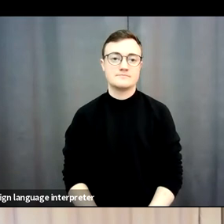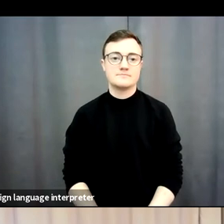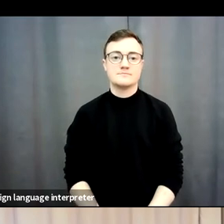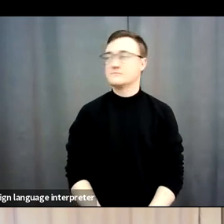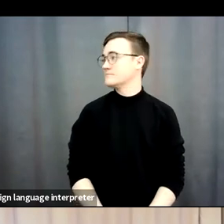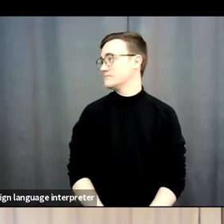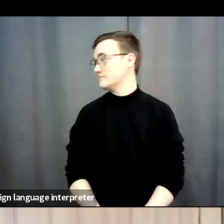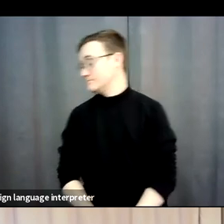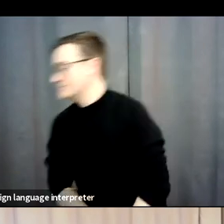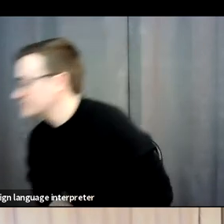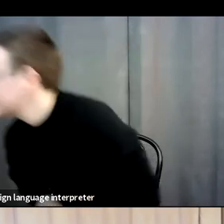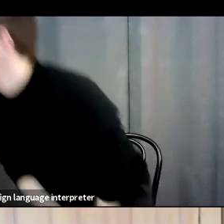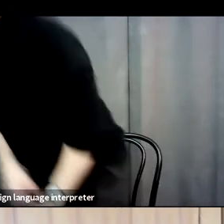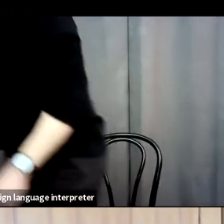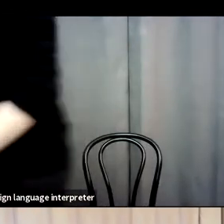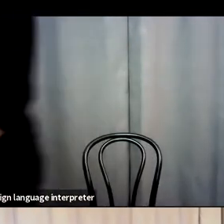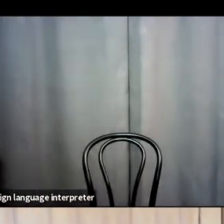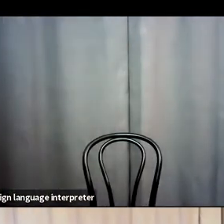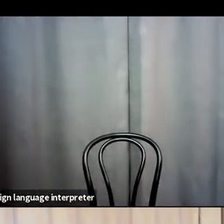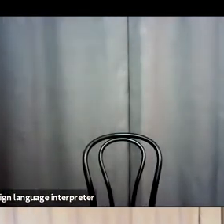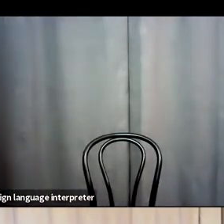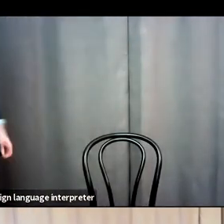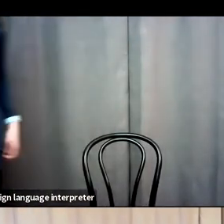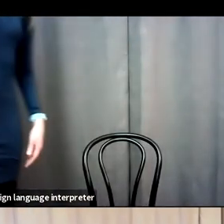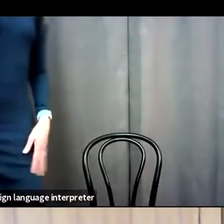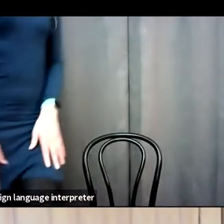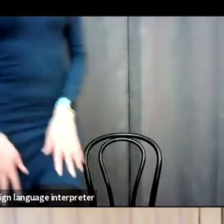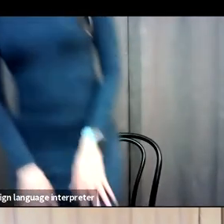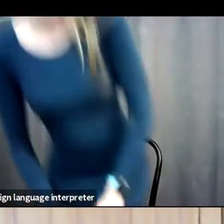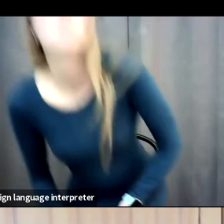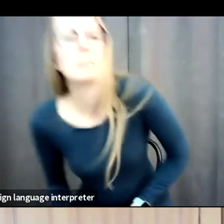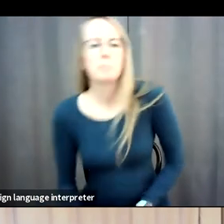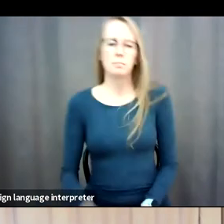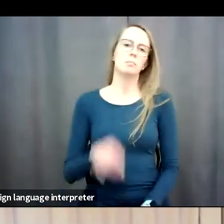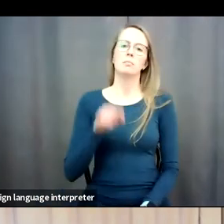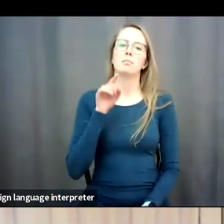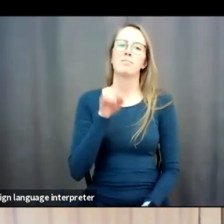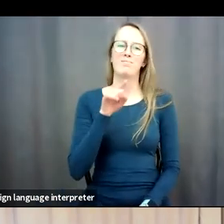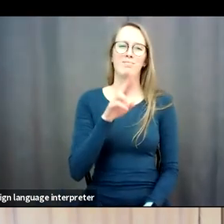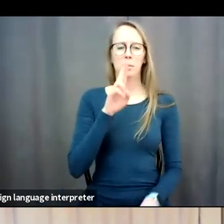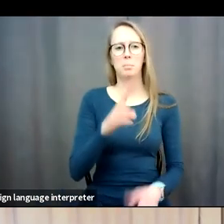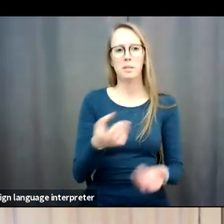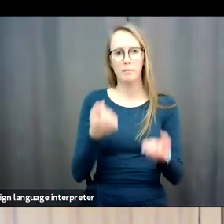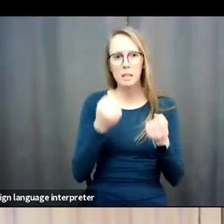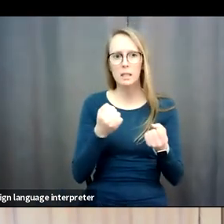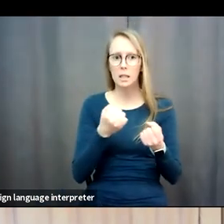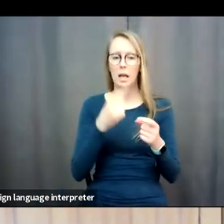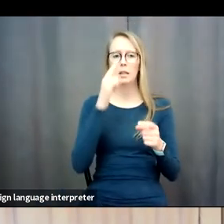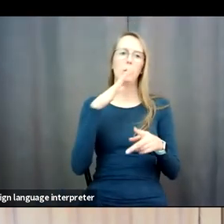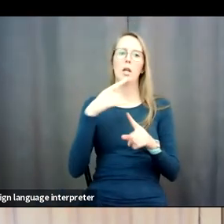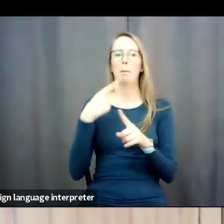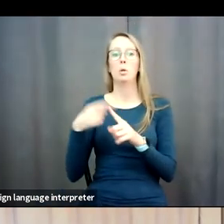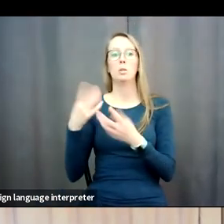This, I think, it's so important. Theory and practice that make a difference,